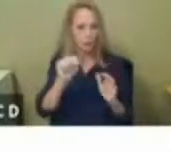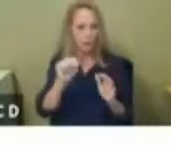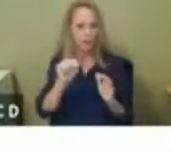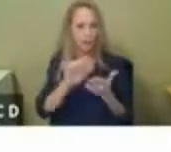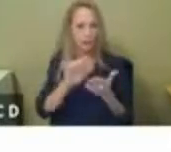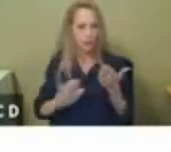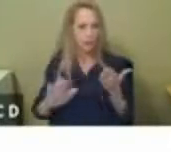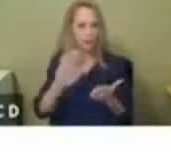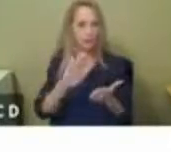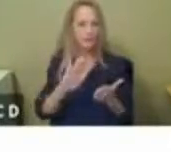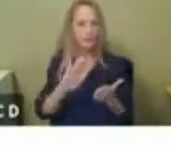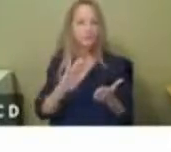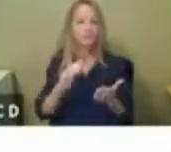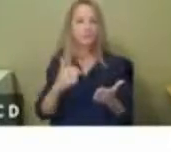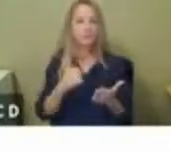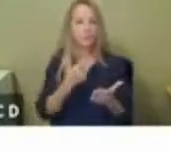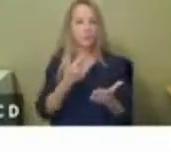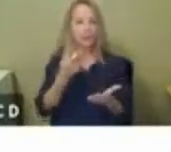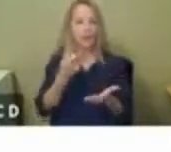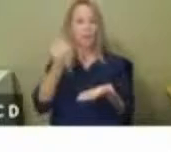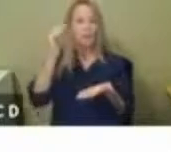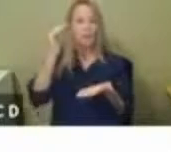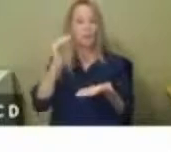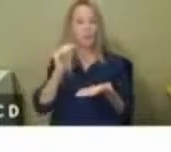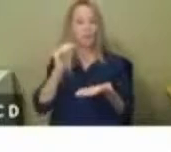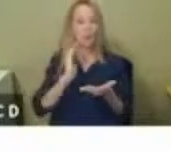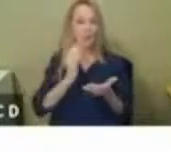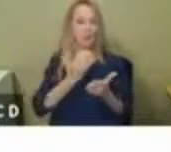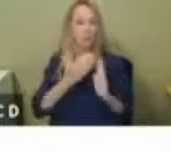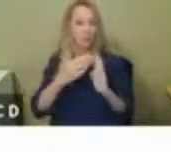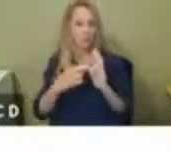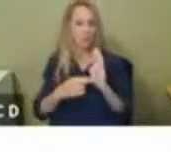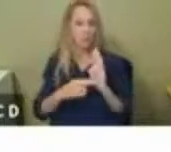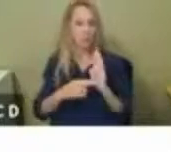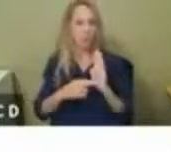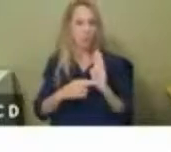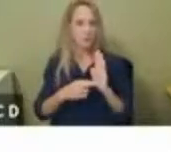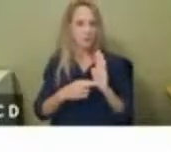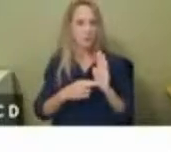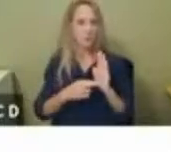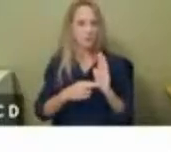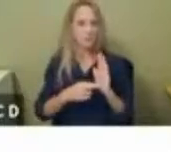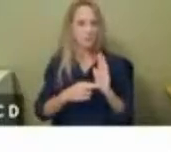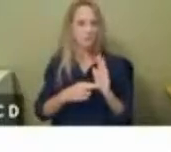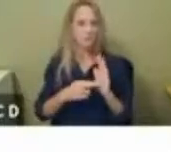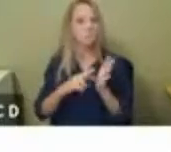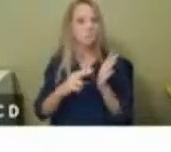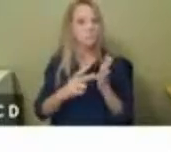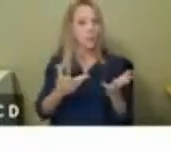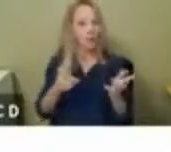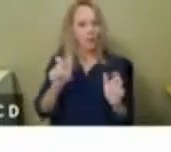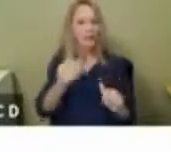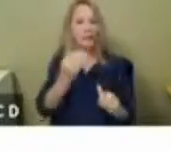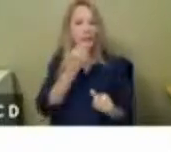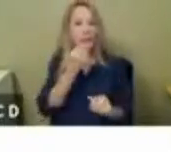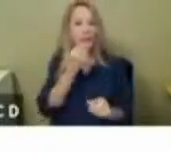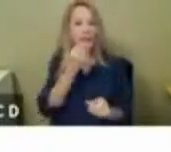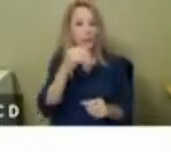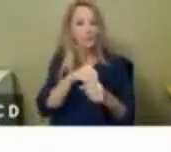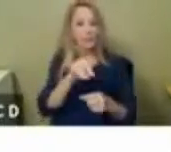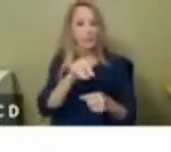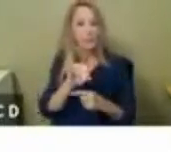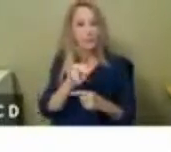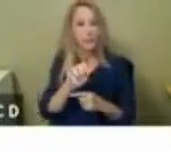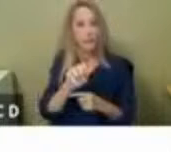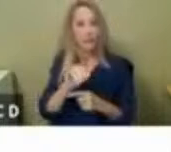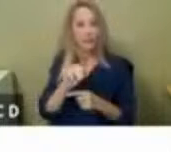a little bit. The restrictions on, they can now dine in, but they still have to be